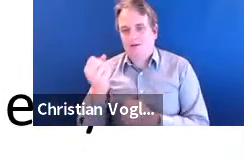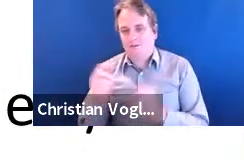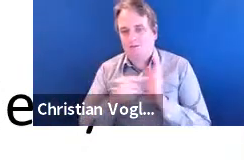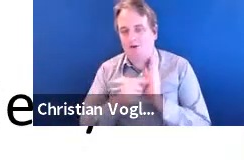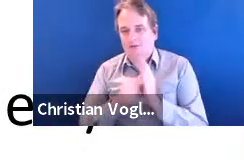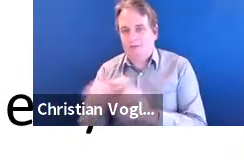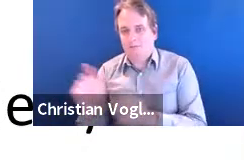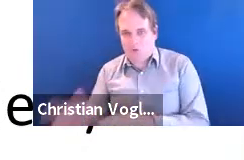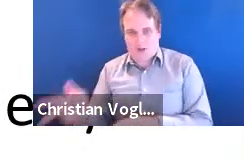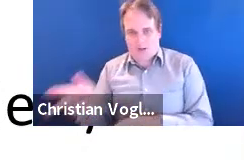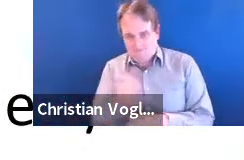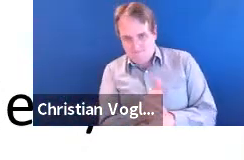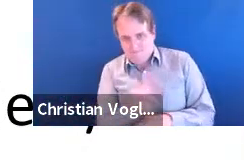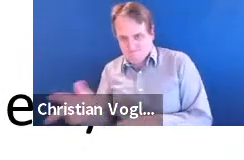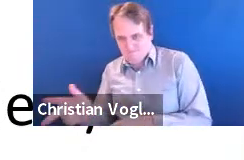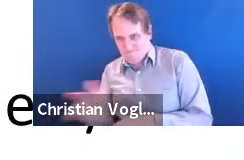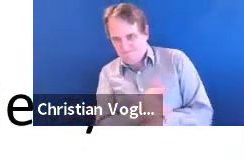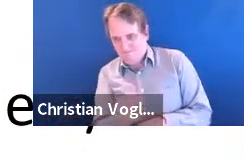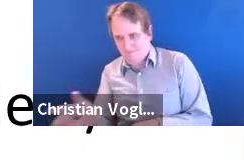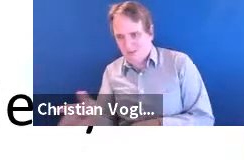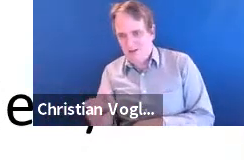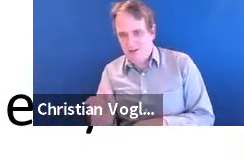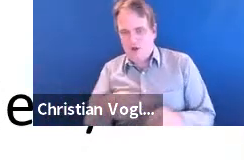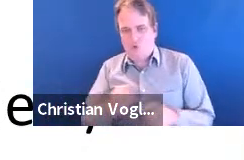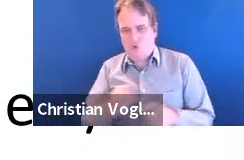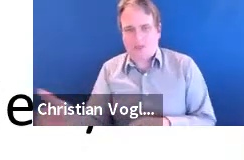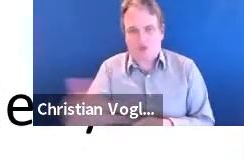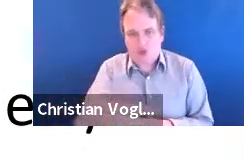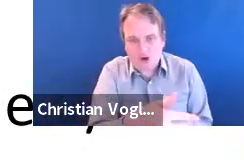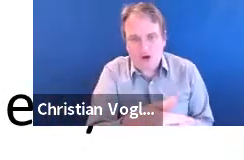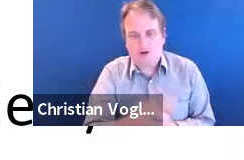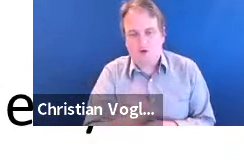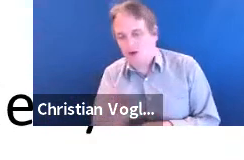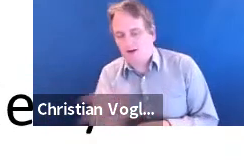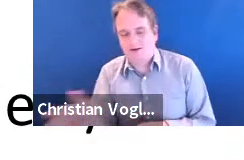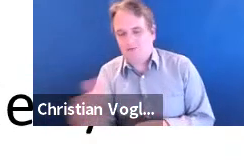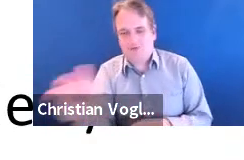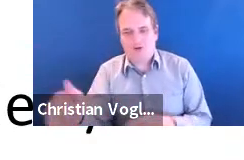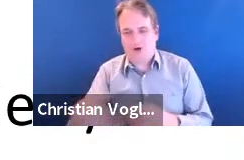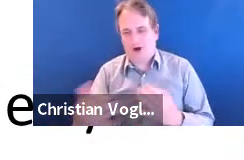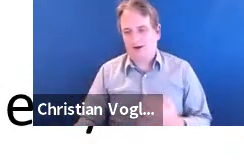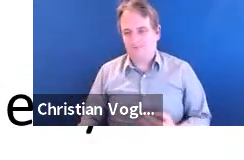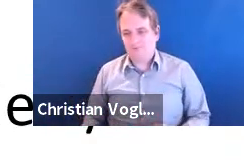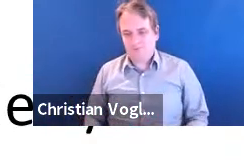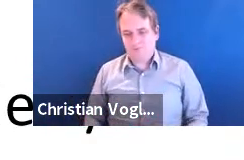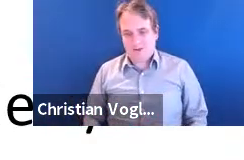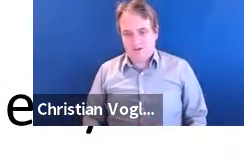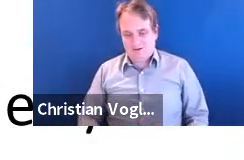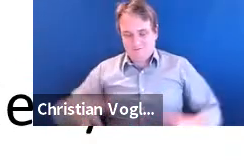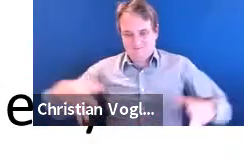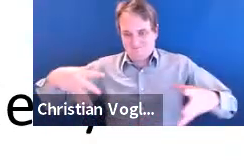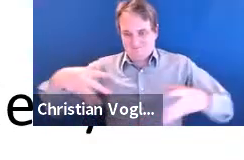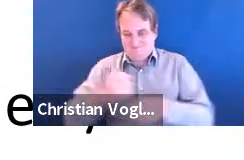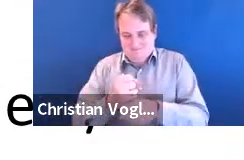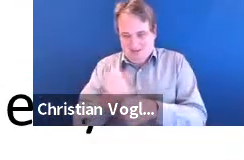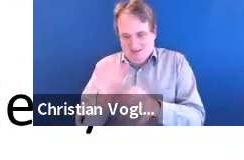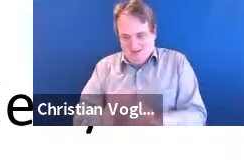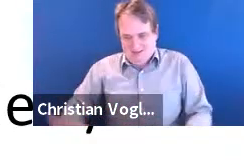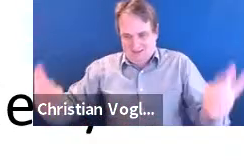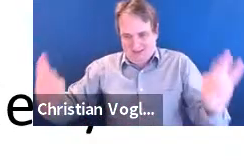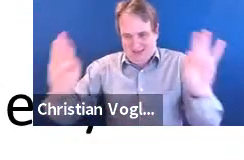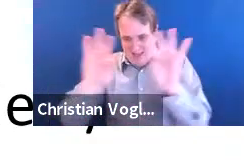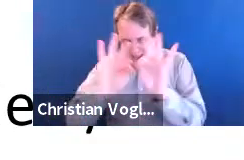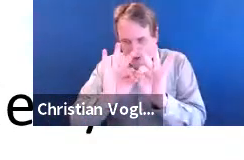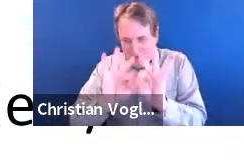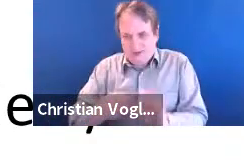lot more spoken information than visual information. For example, on which lane to be in, when and where to turn, which exit to